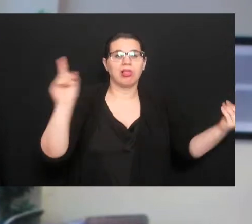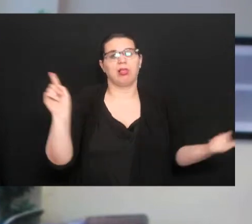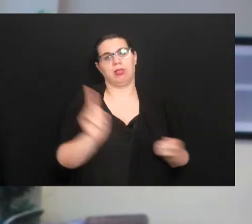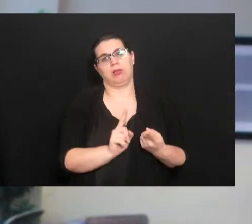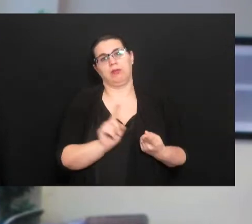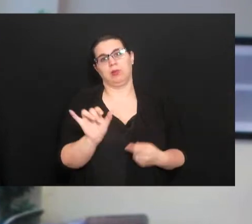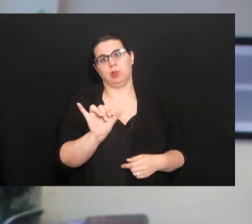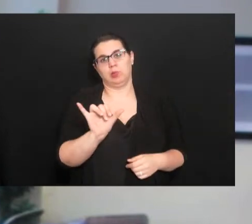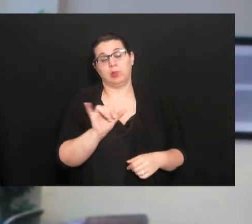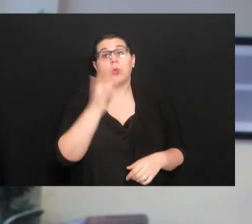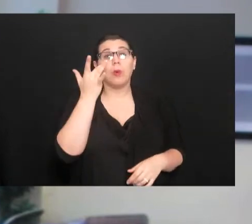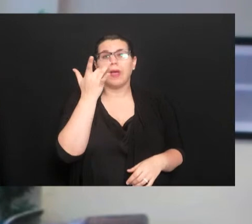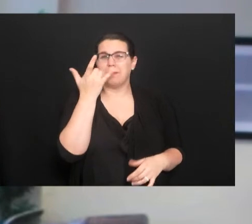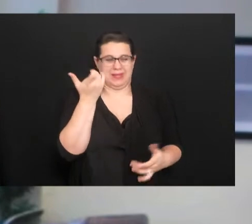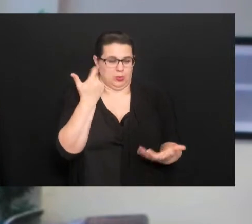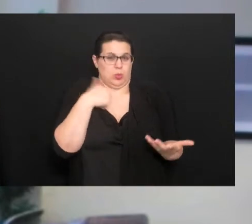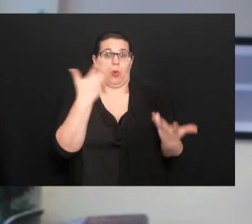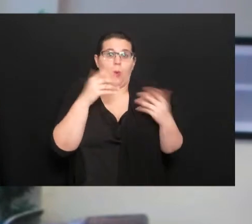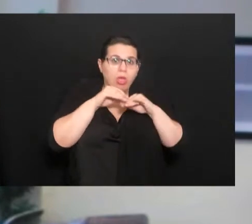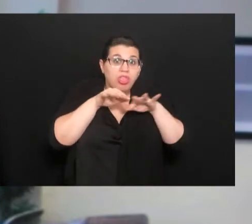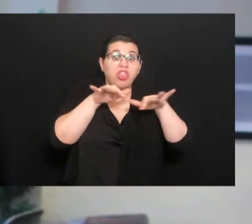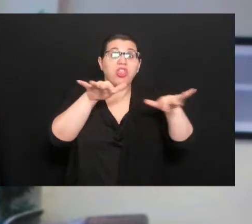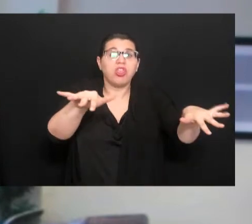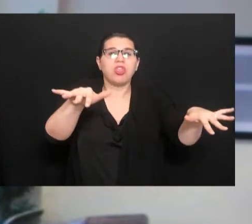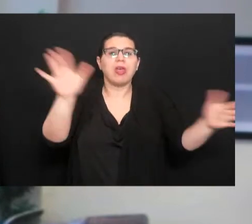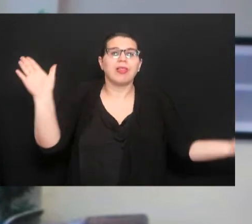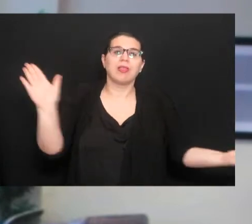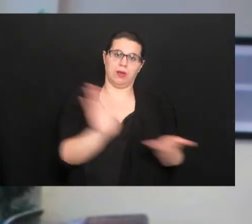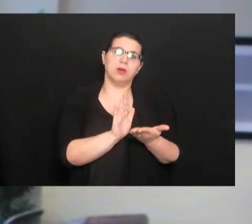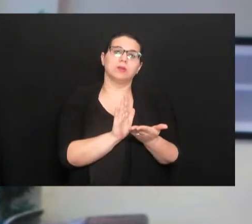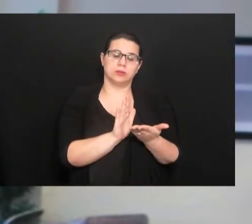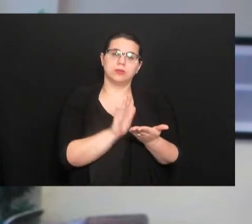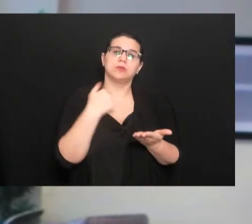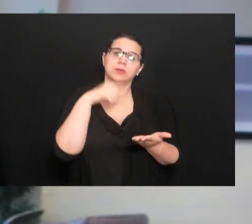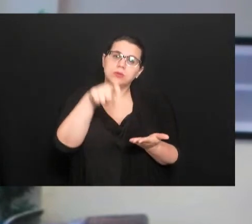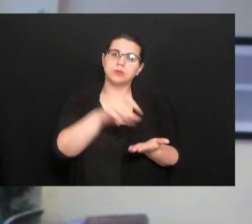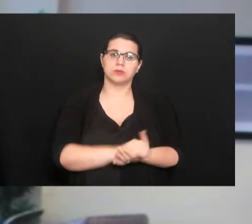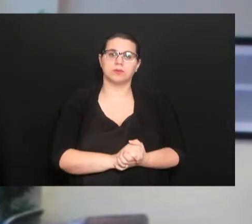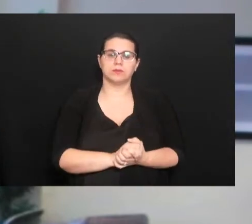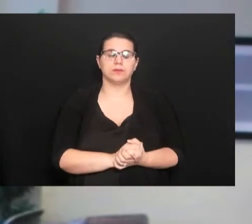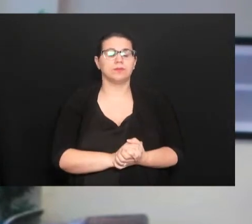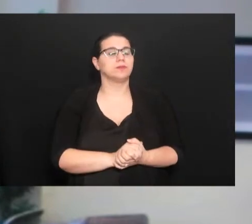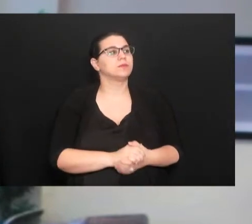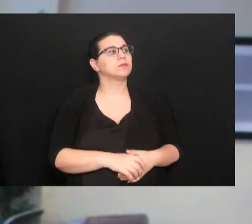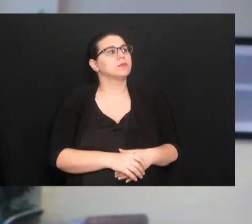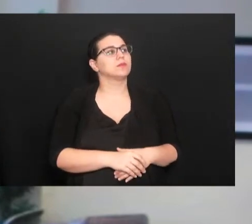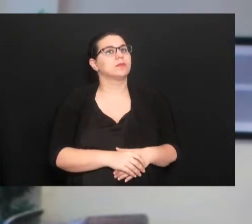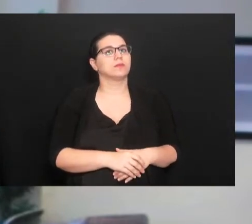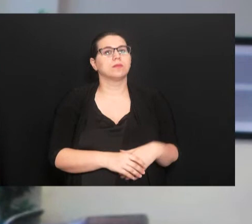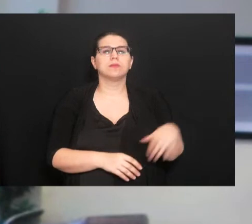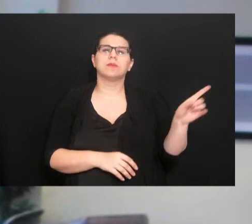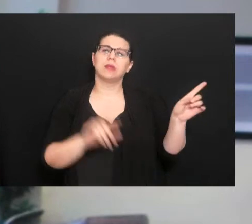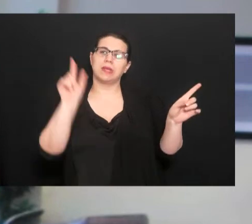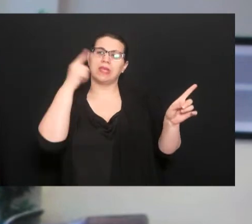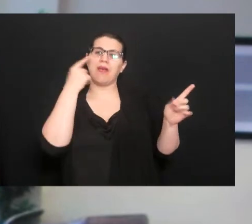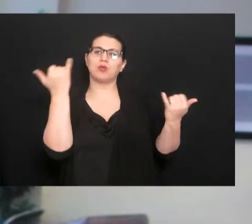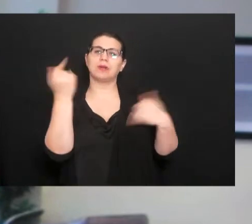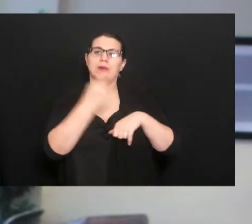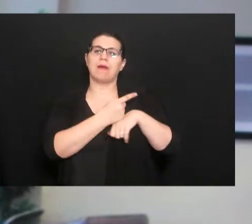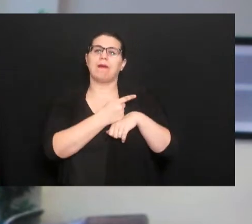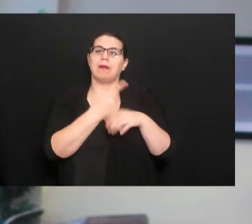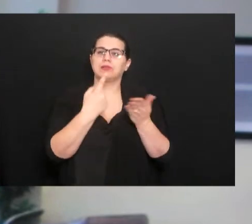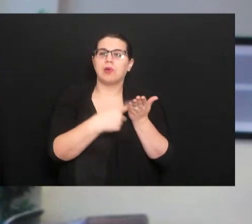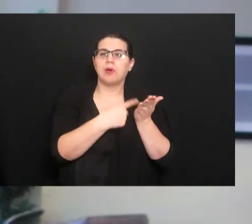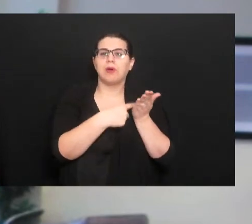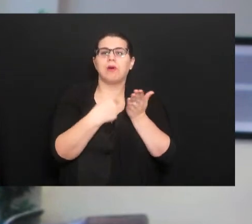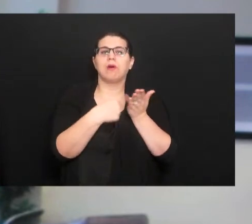want to see the spread of COVID-19 reduce. The governor also talked in his opening remarks about the